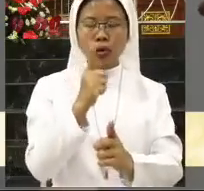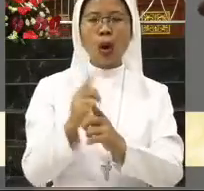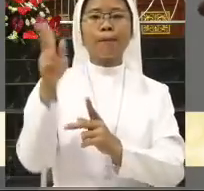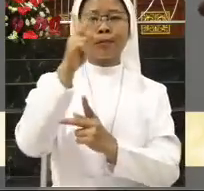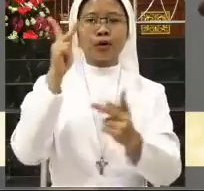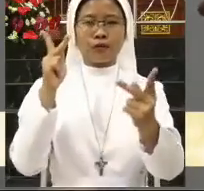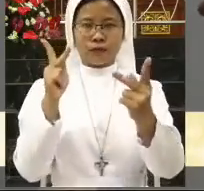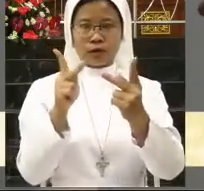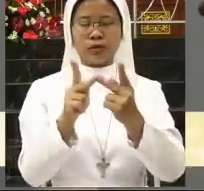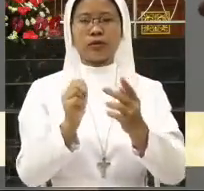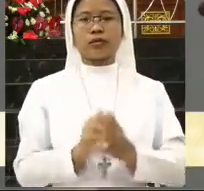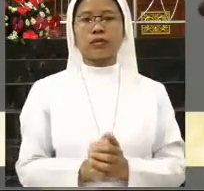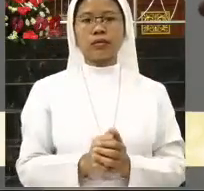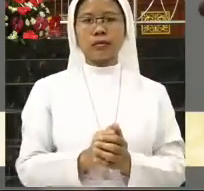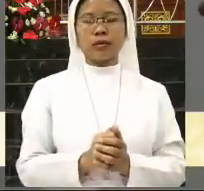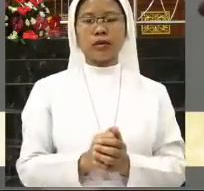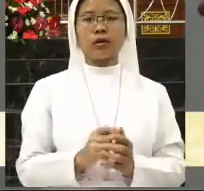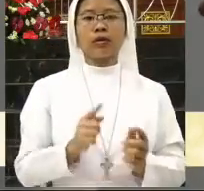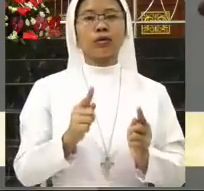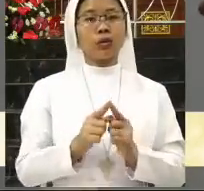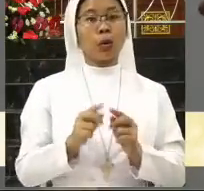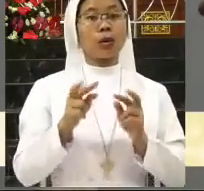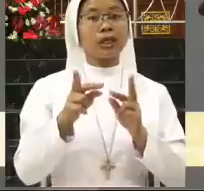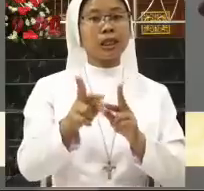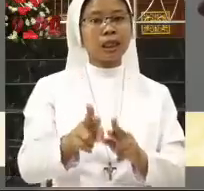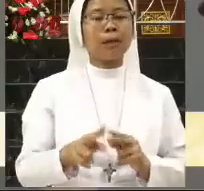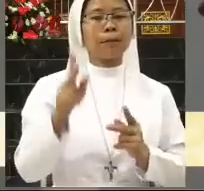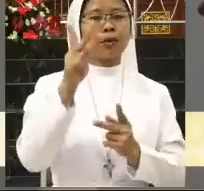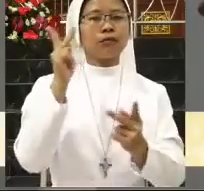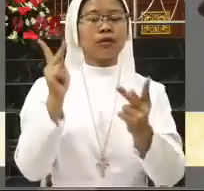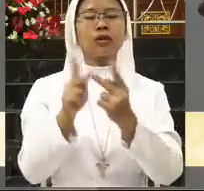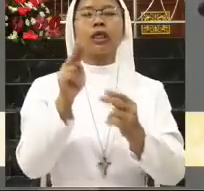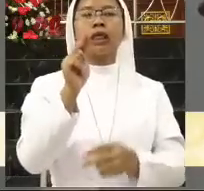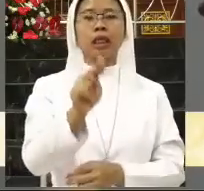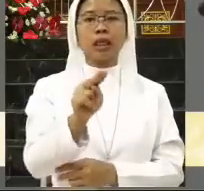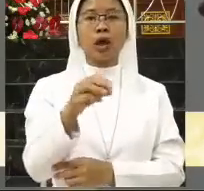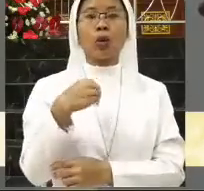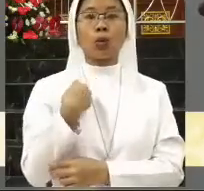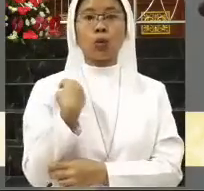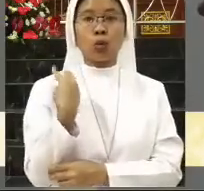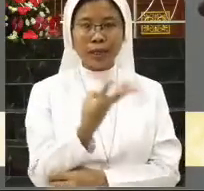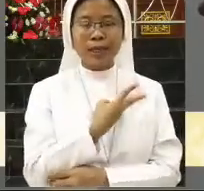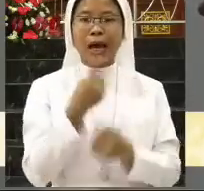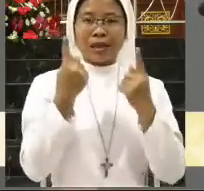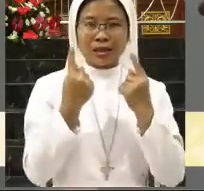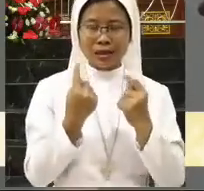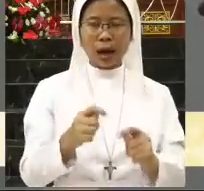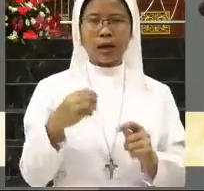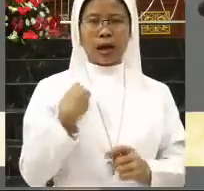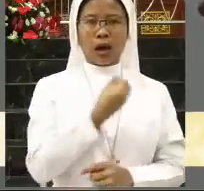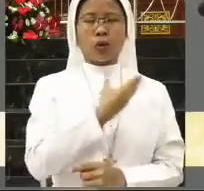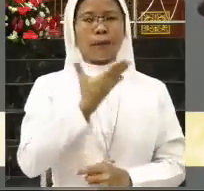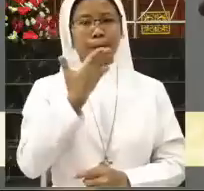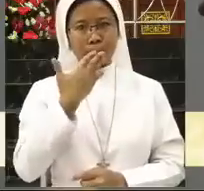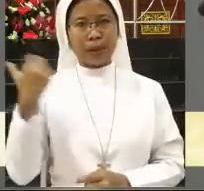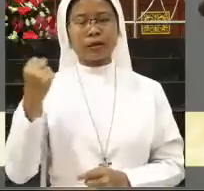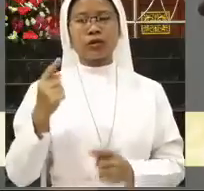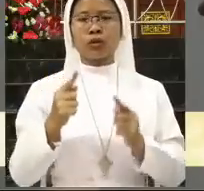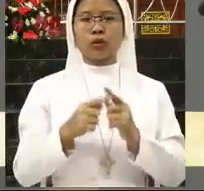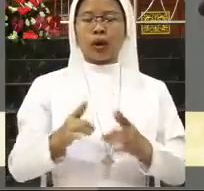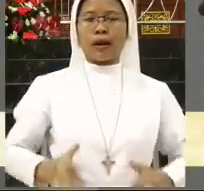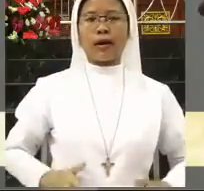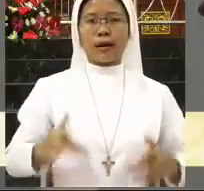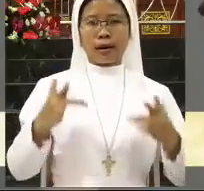To accomplish this plan, it requires our cooperation. That is, at least, to live in harmony with